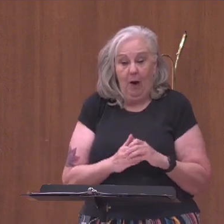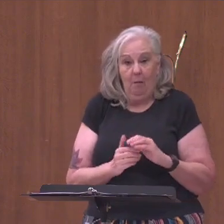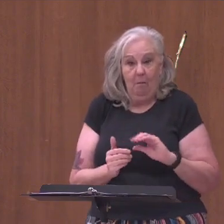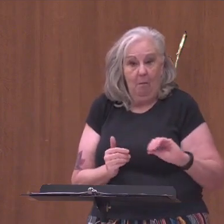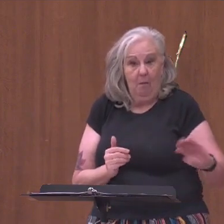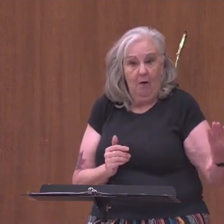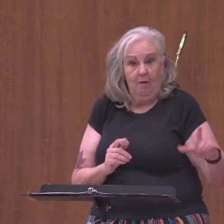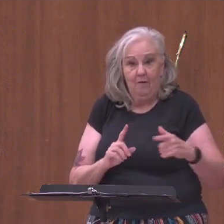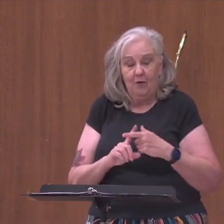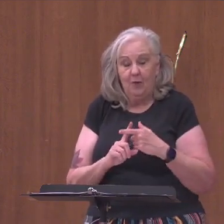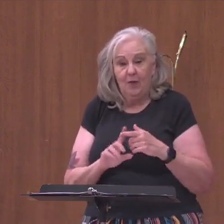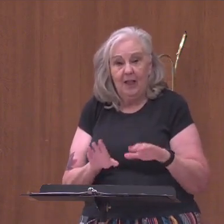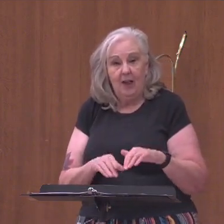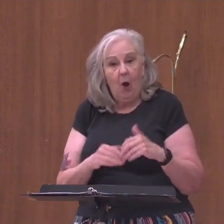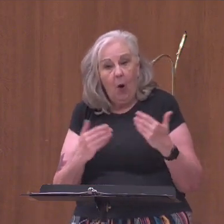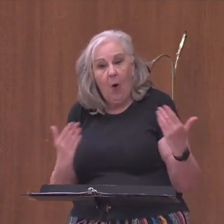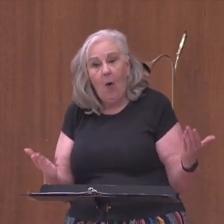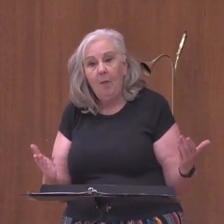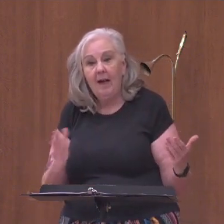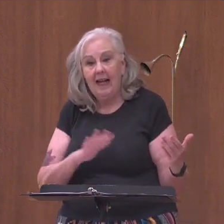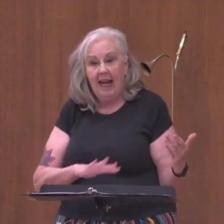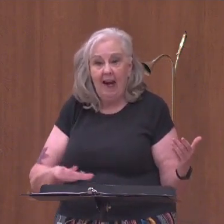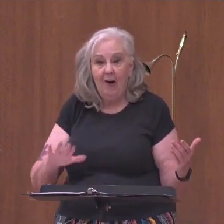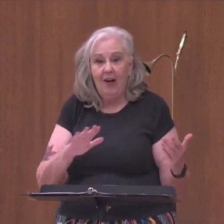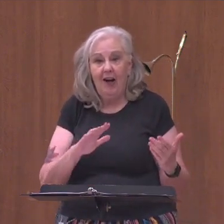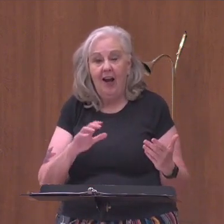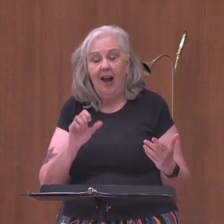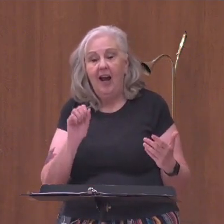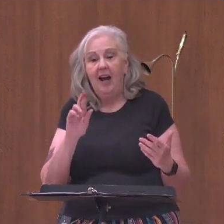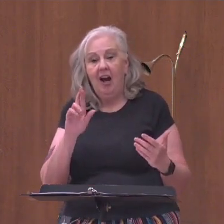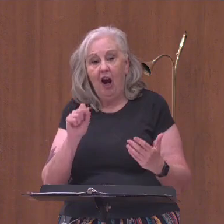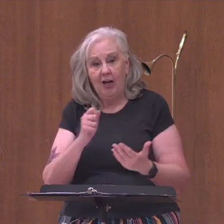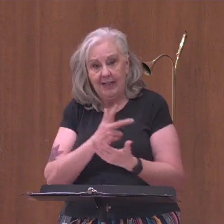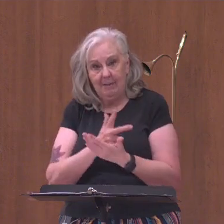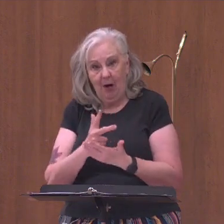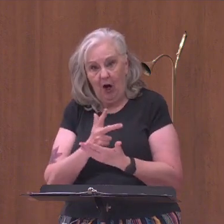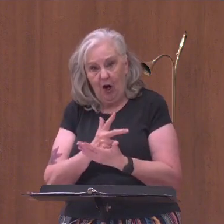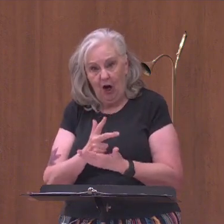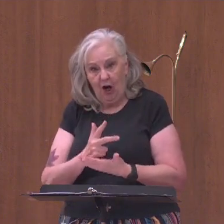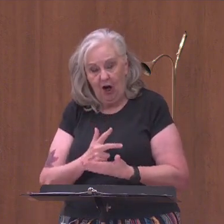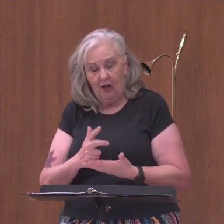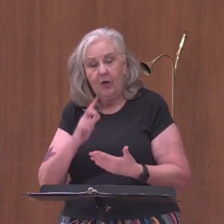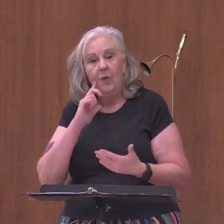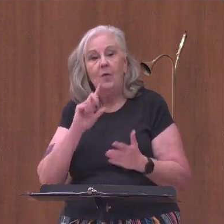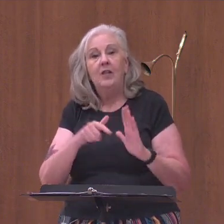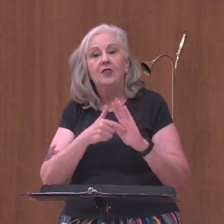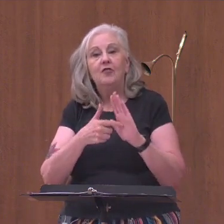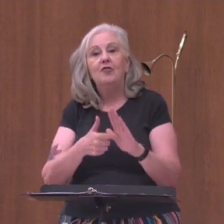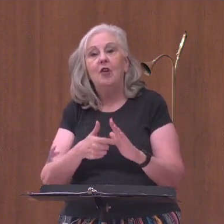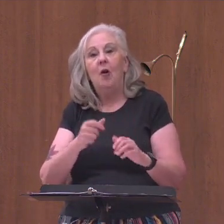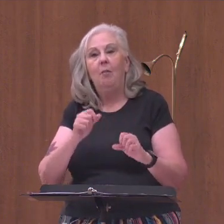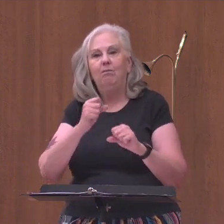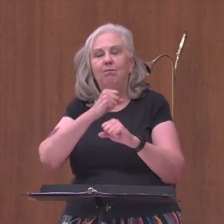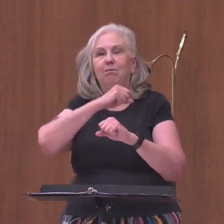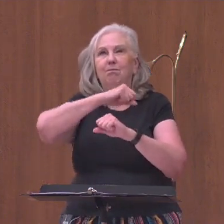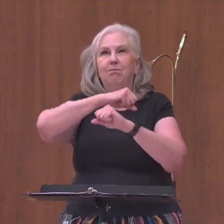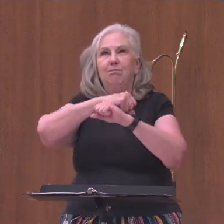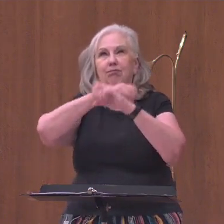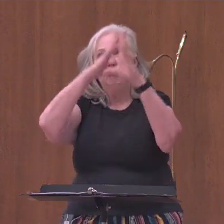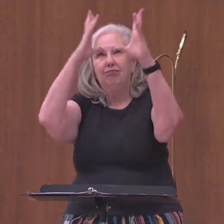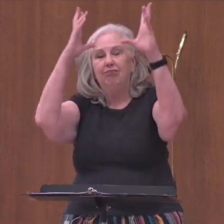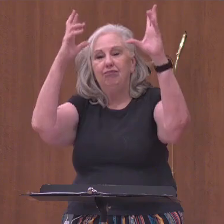to the wide open field where the cars were parked and the display would be shown. And somehow, in all of